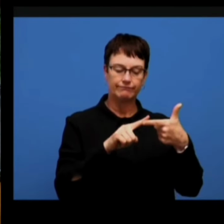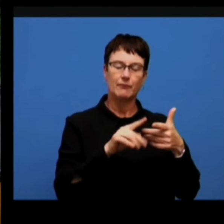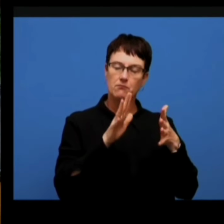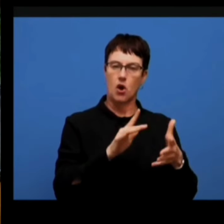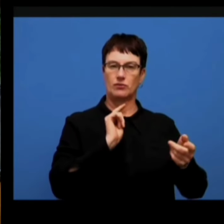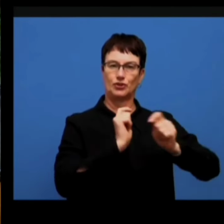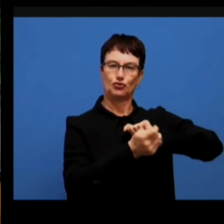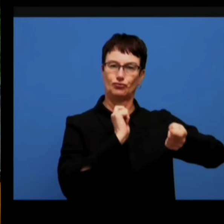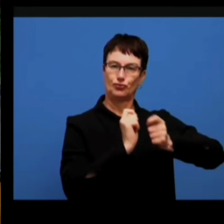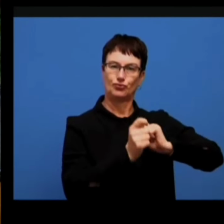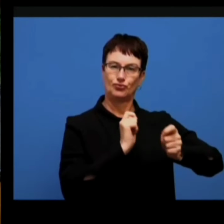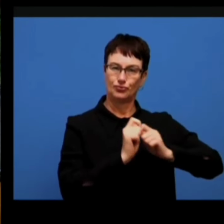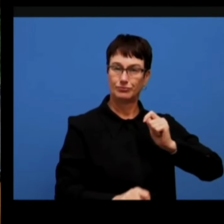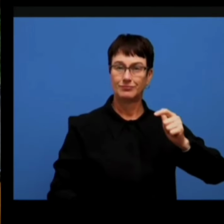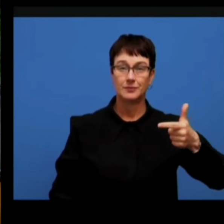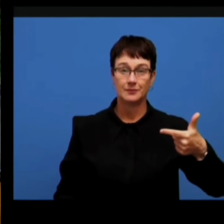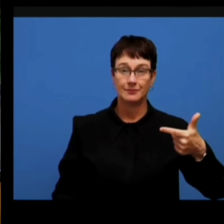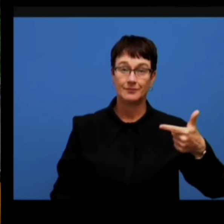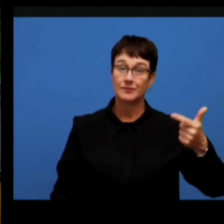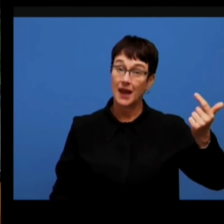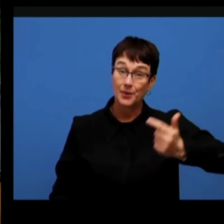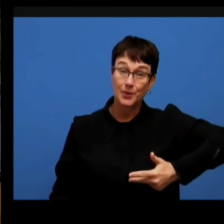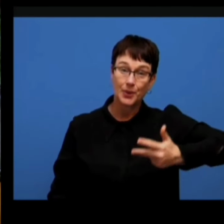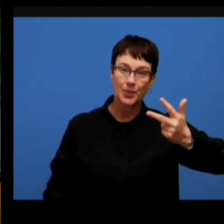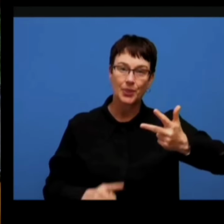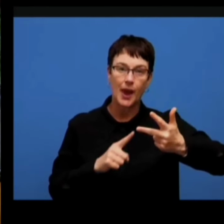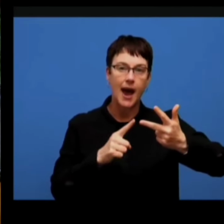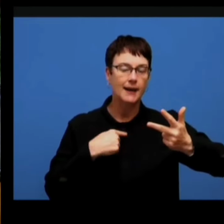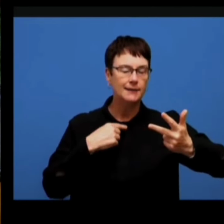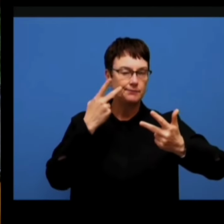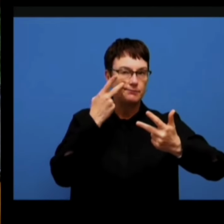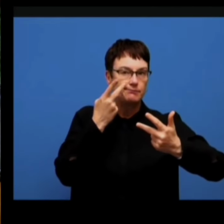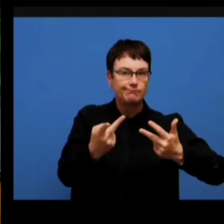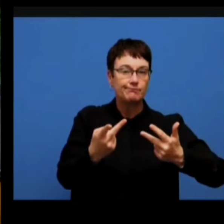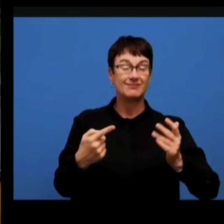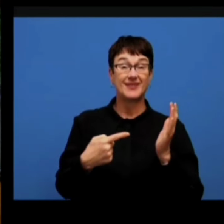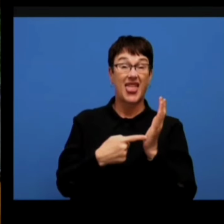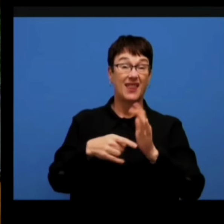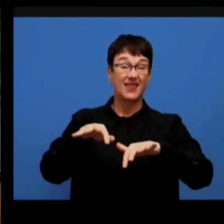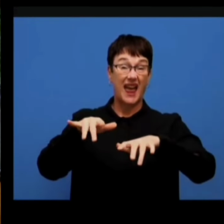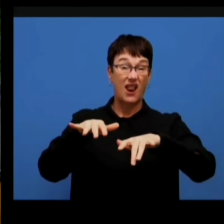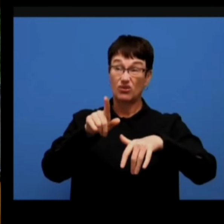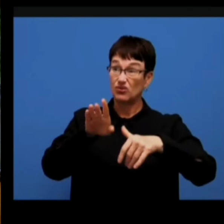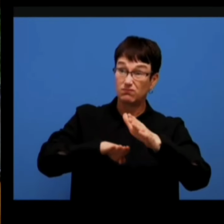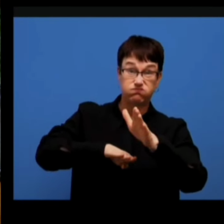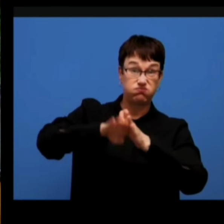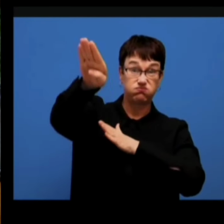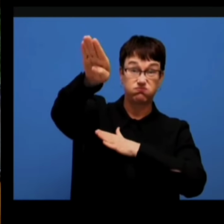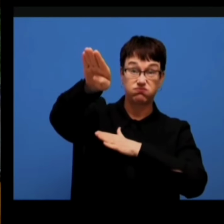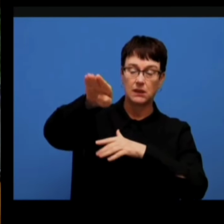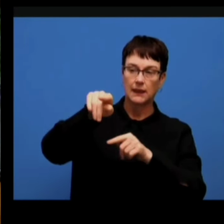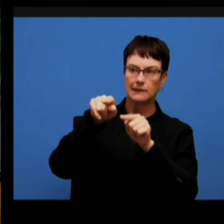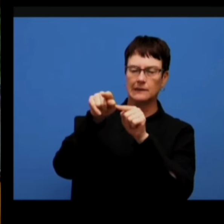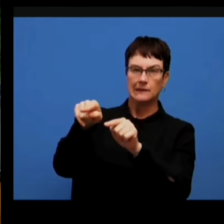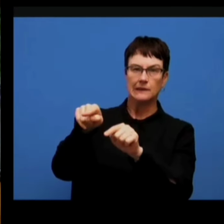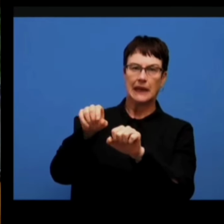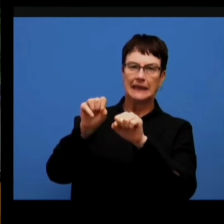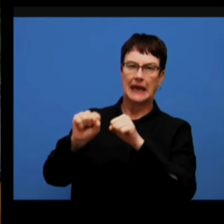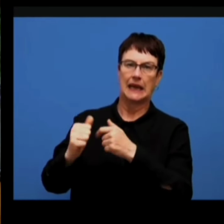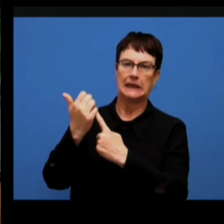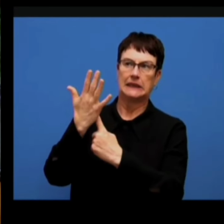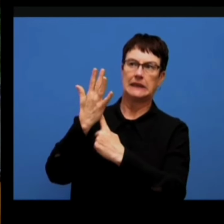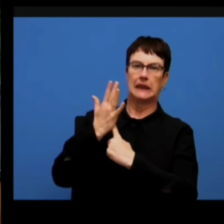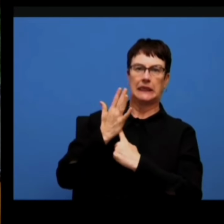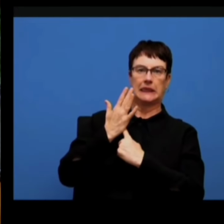need to address the implications of technological advances for peace and security, giving the United Nations a